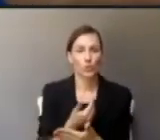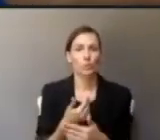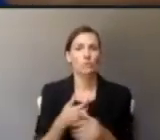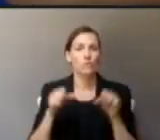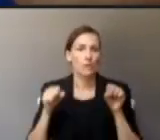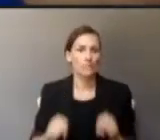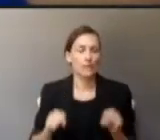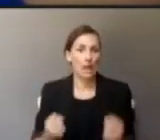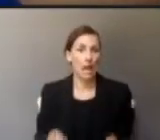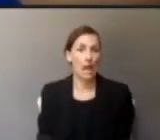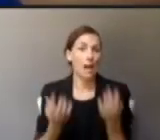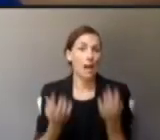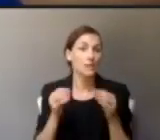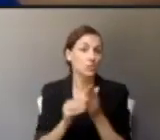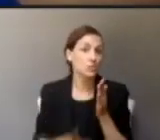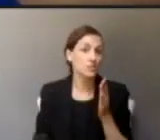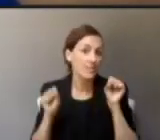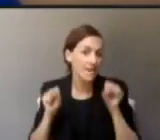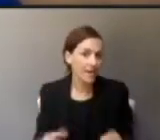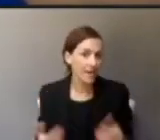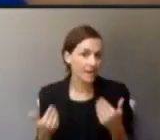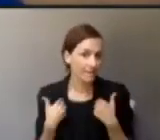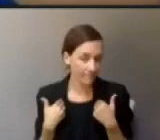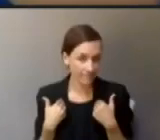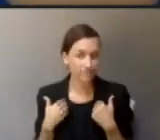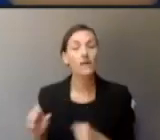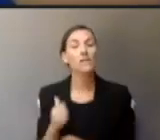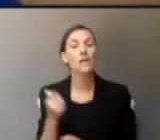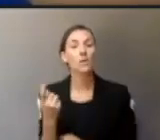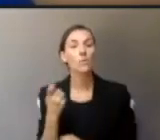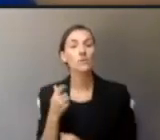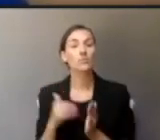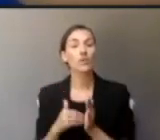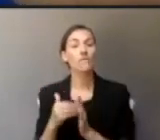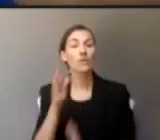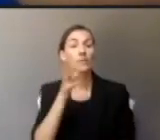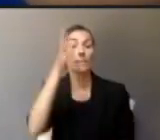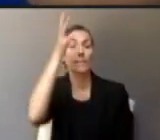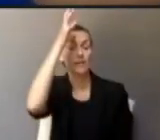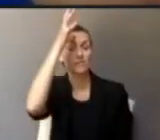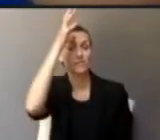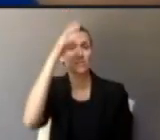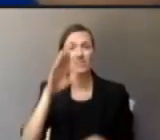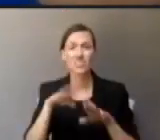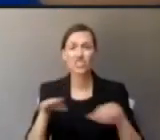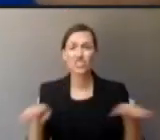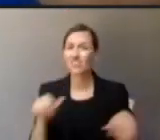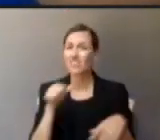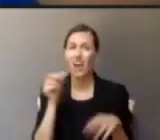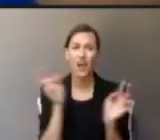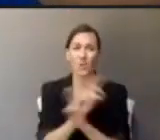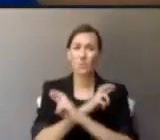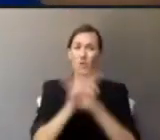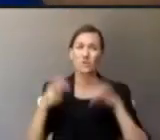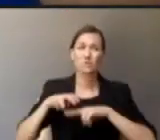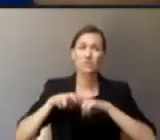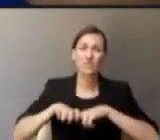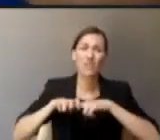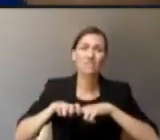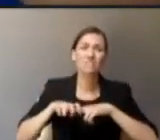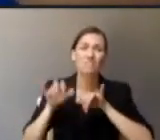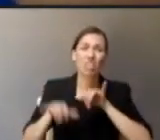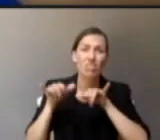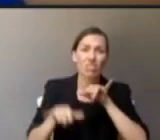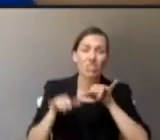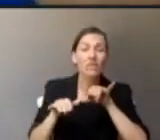social distancing. Another question that I've gotten often from parents is that our children aren't wired to just sit in a seat all day.